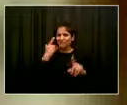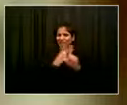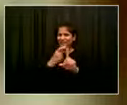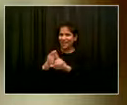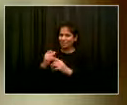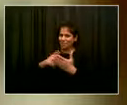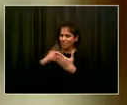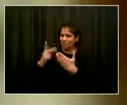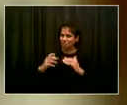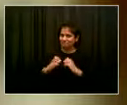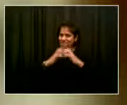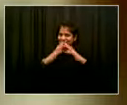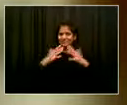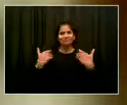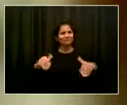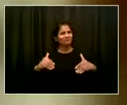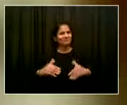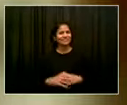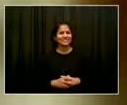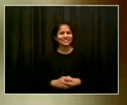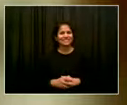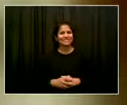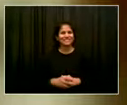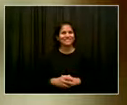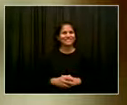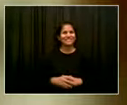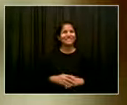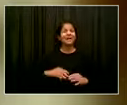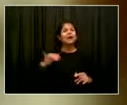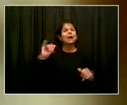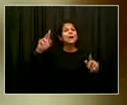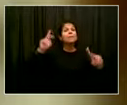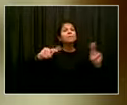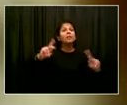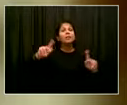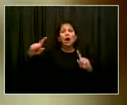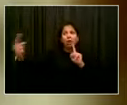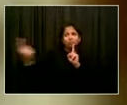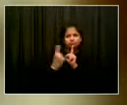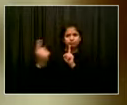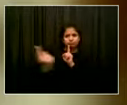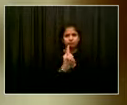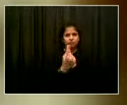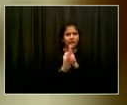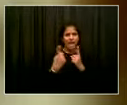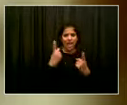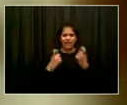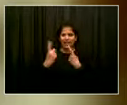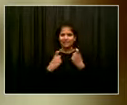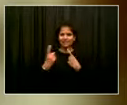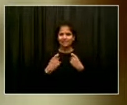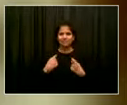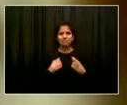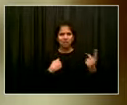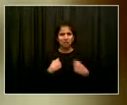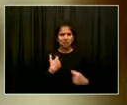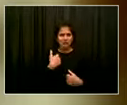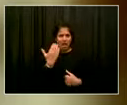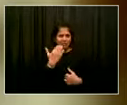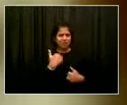know, I've had several people who've asked me, you know, their member of their family or someone they know is